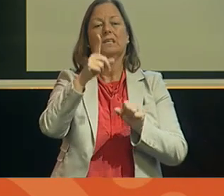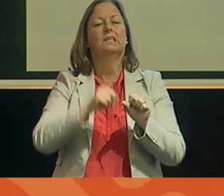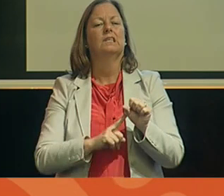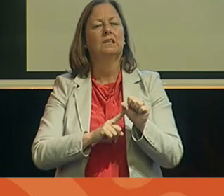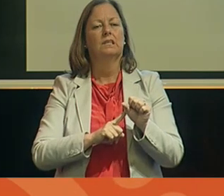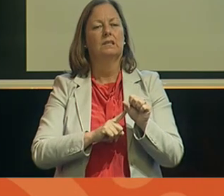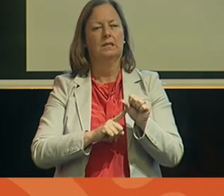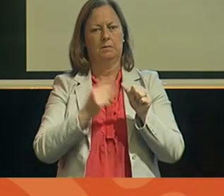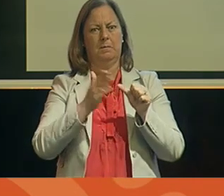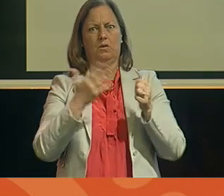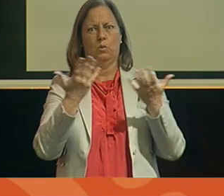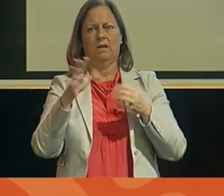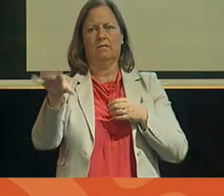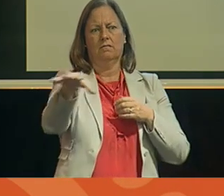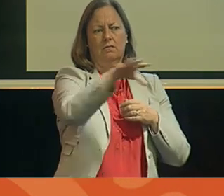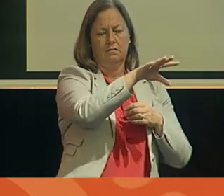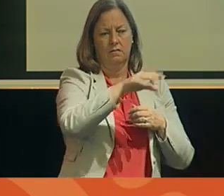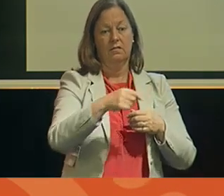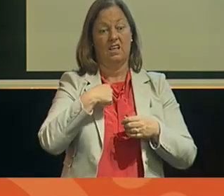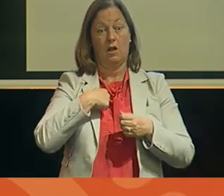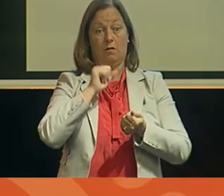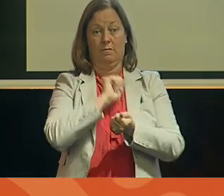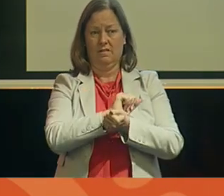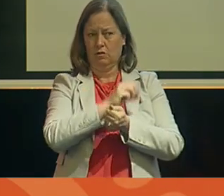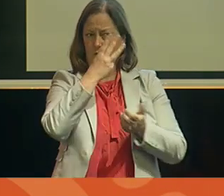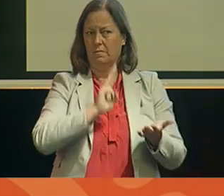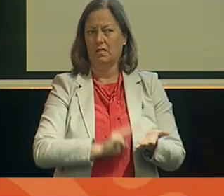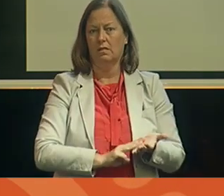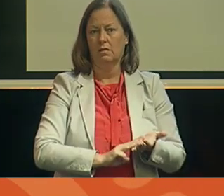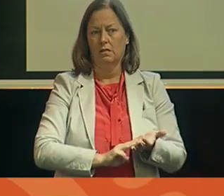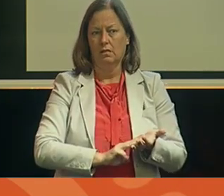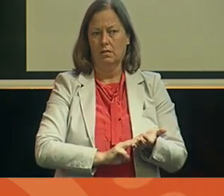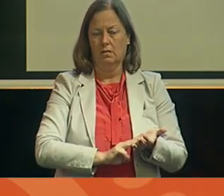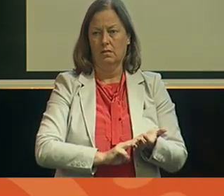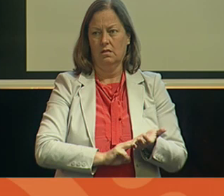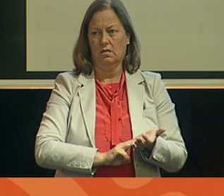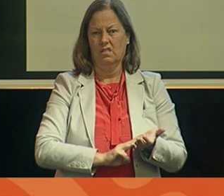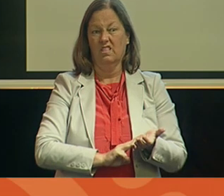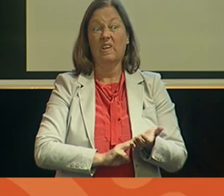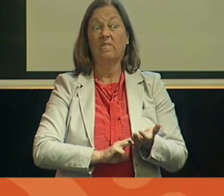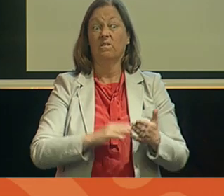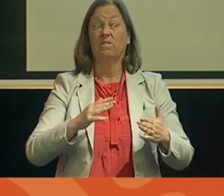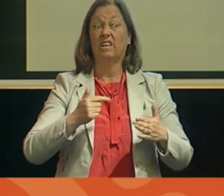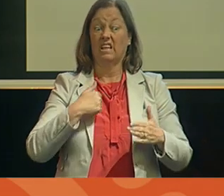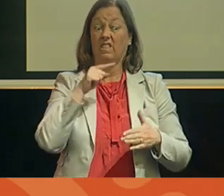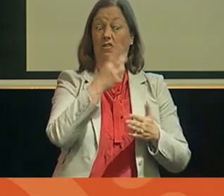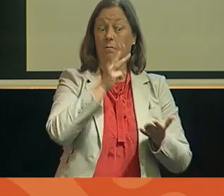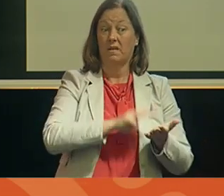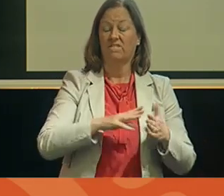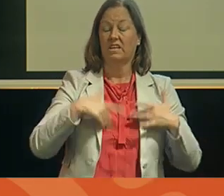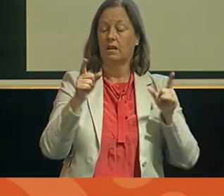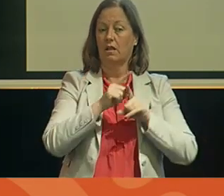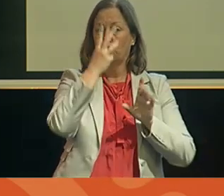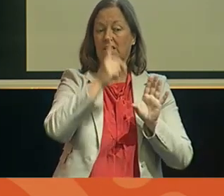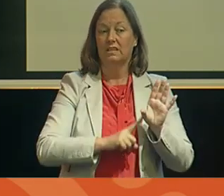years. I was imprisoned for 3 months. It feels like 3 years to me, and I can't